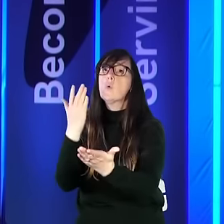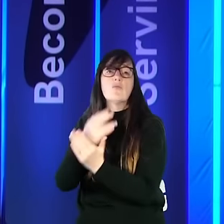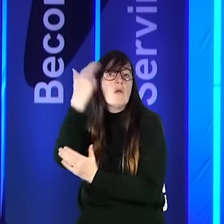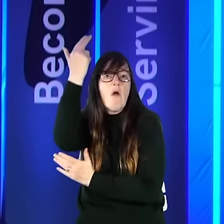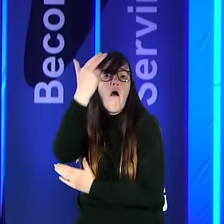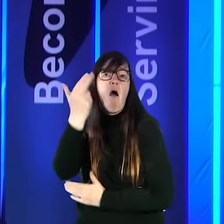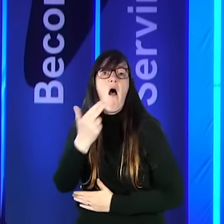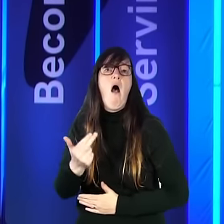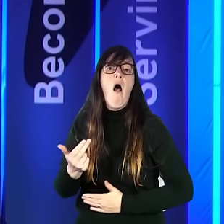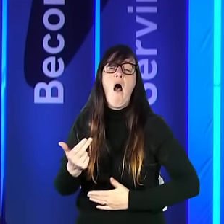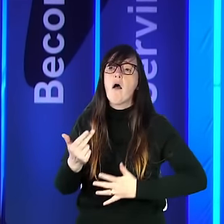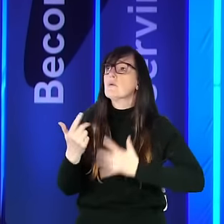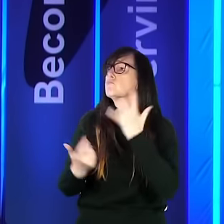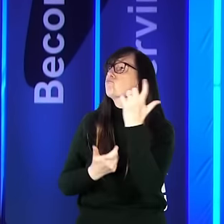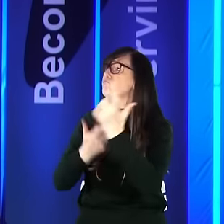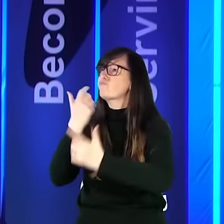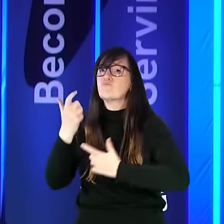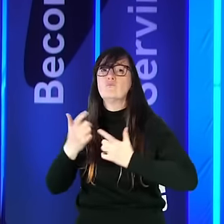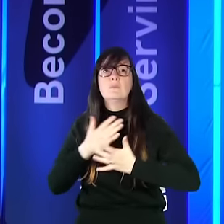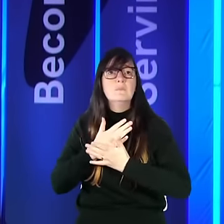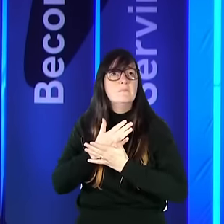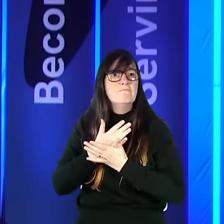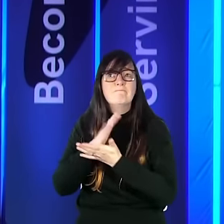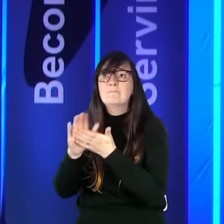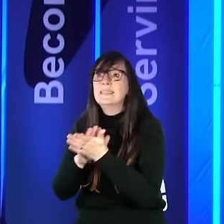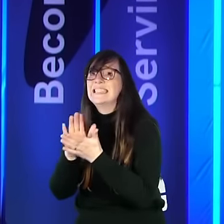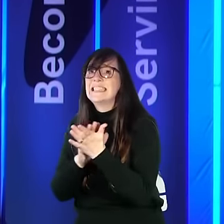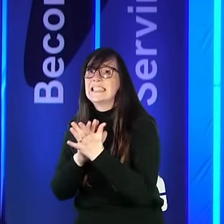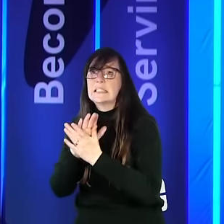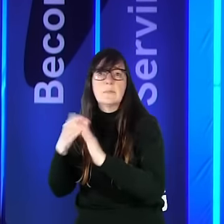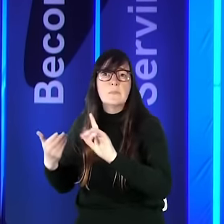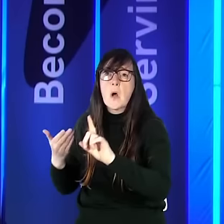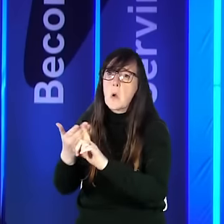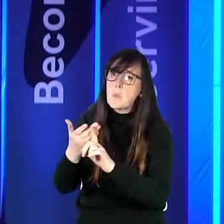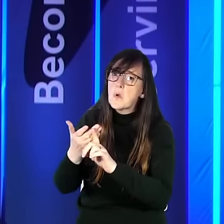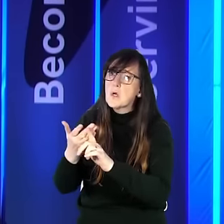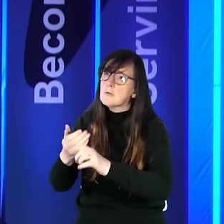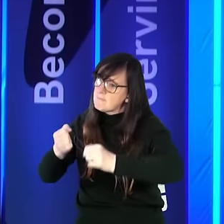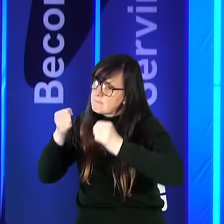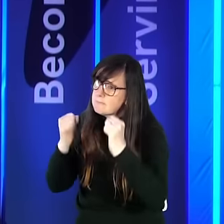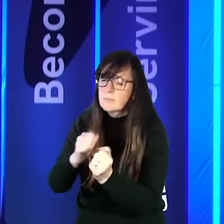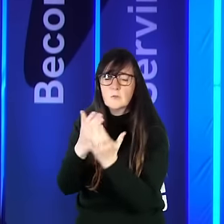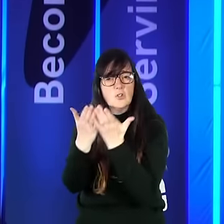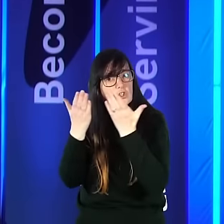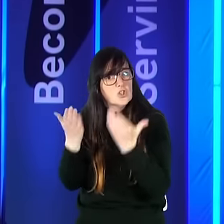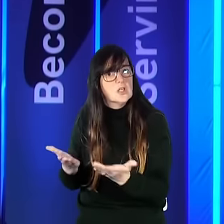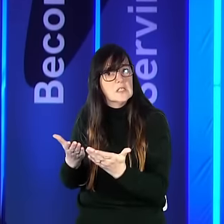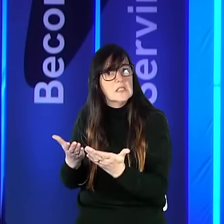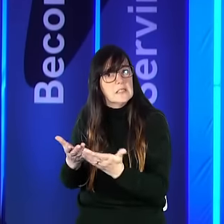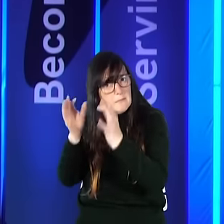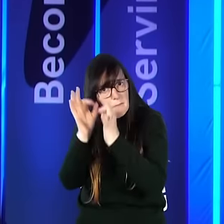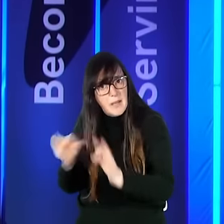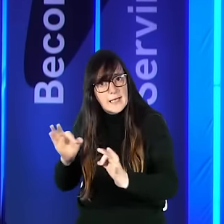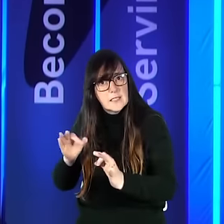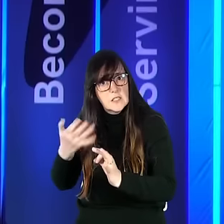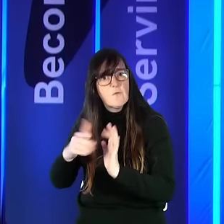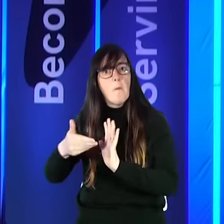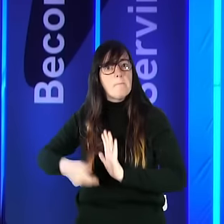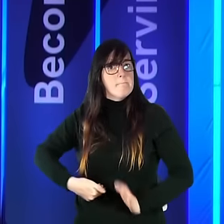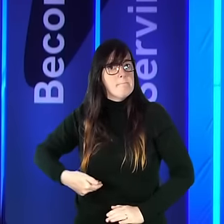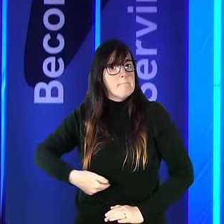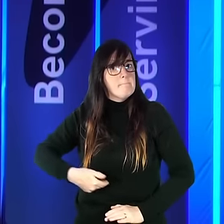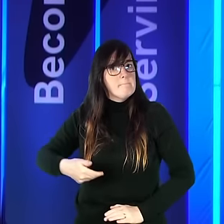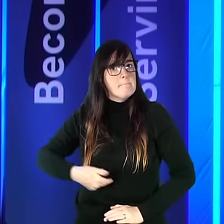art, we search for meaning and purpose, for justice and for peace instinctively. We are